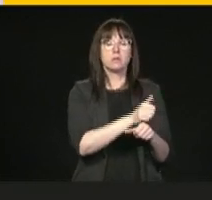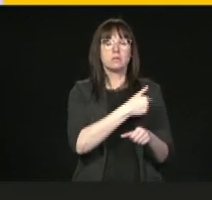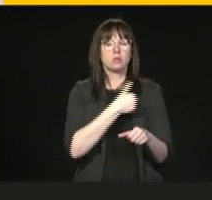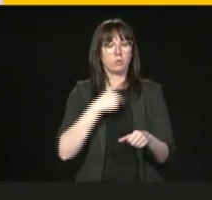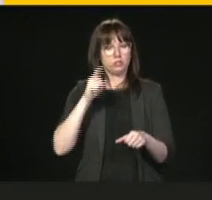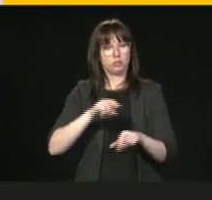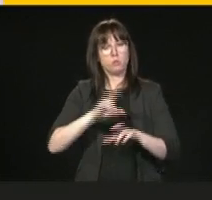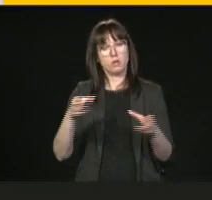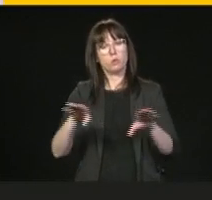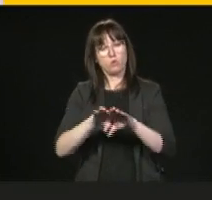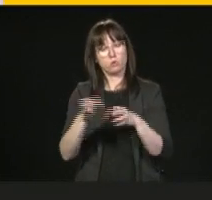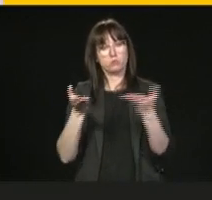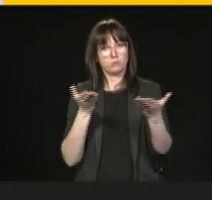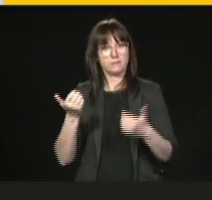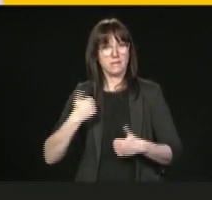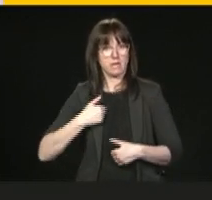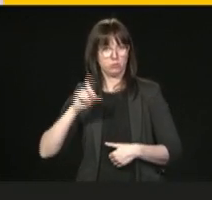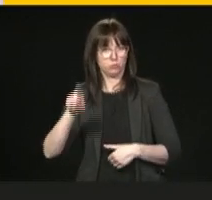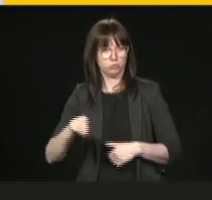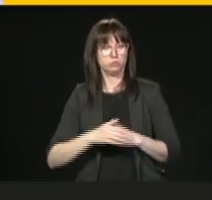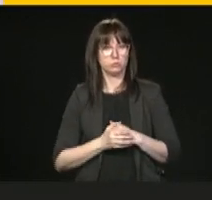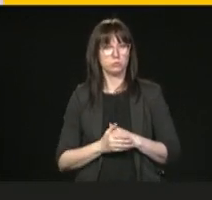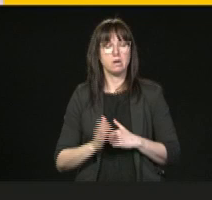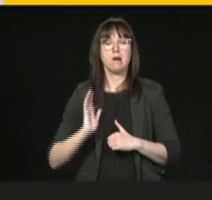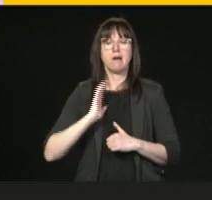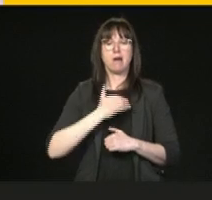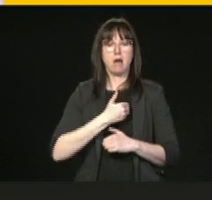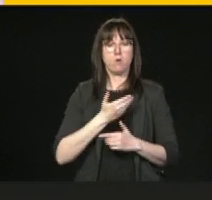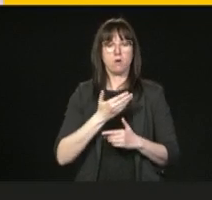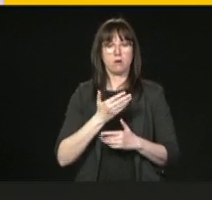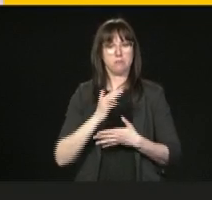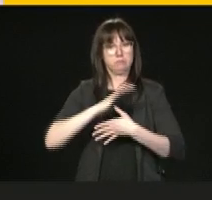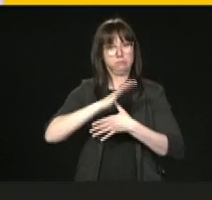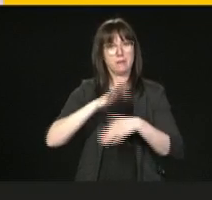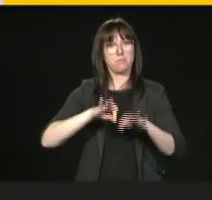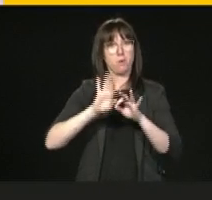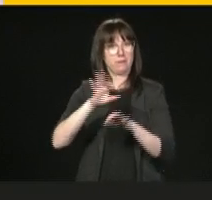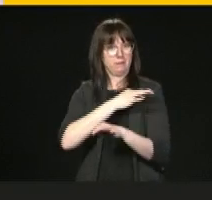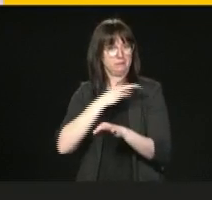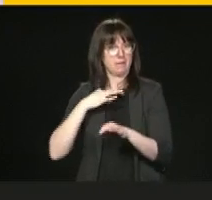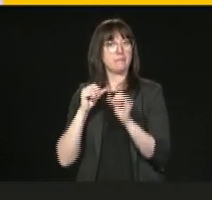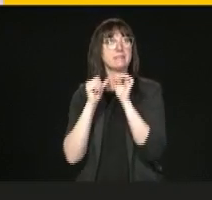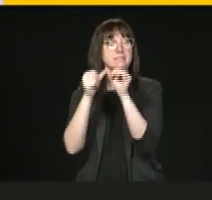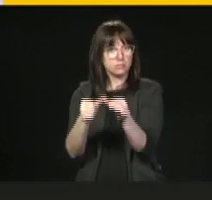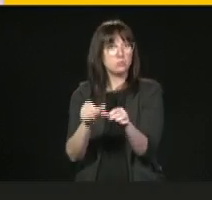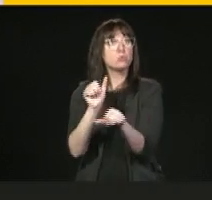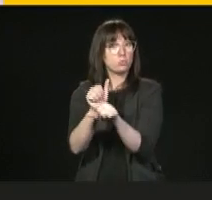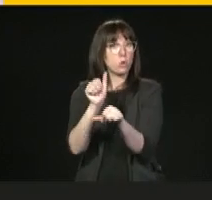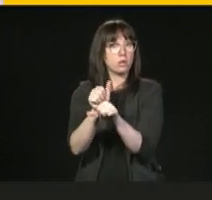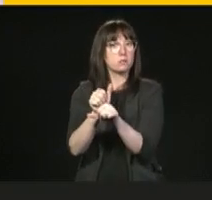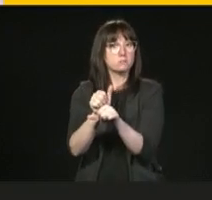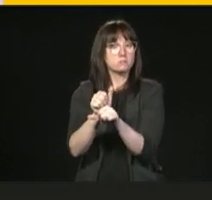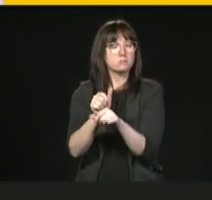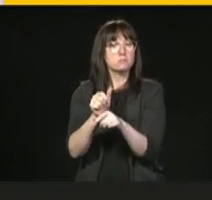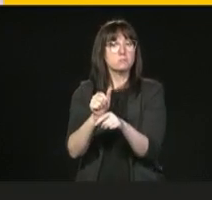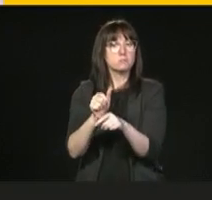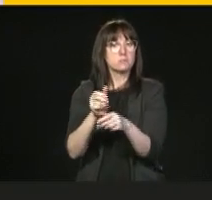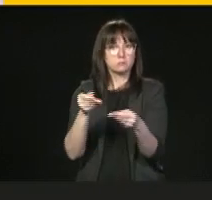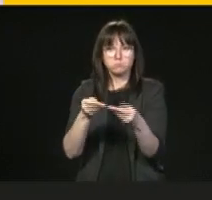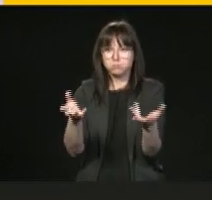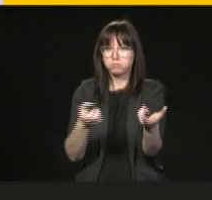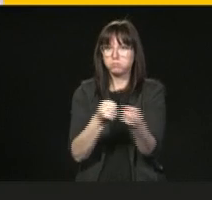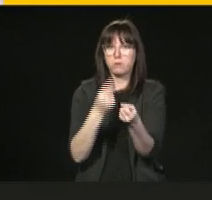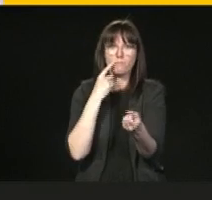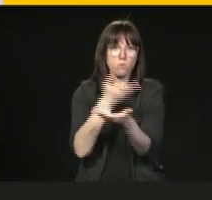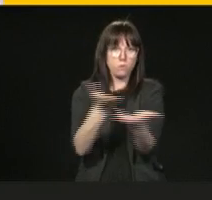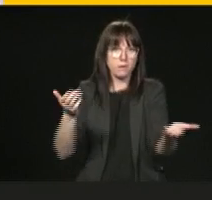should be doing. We want to make sure that Service Canada employees are continuing to work extremely hard to serve Canadians,